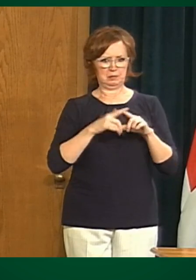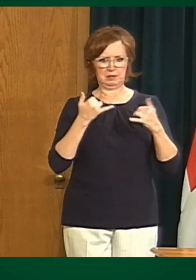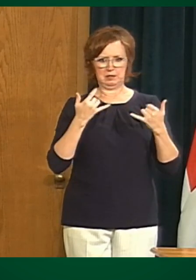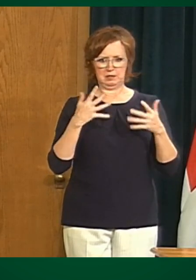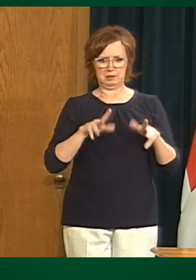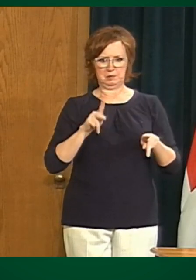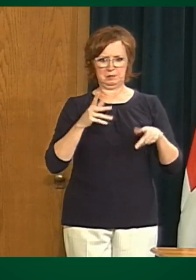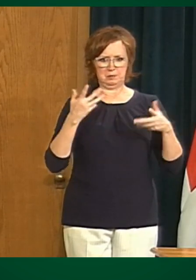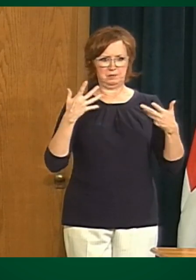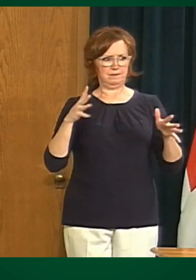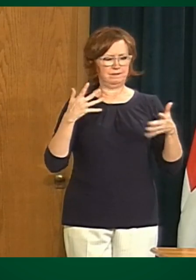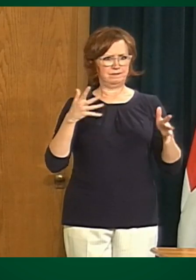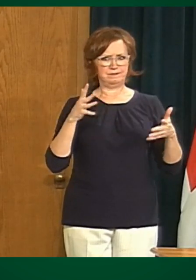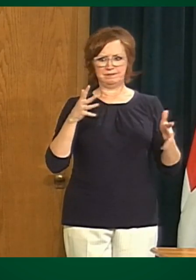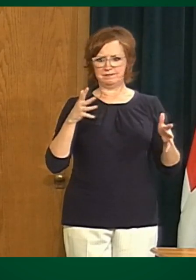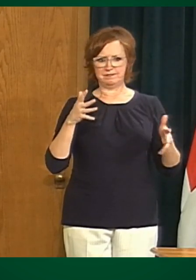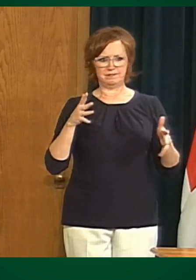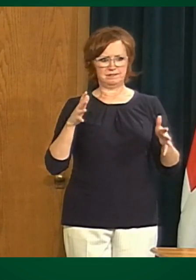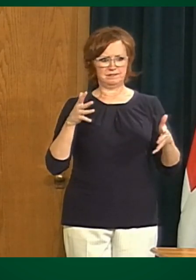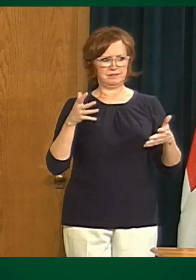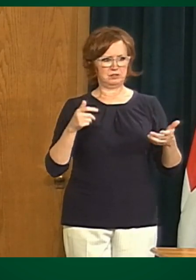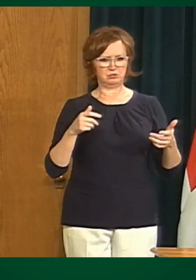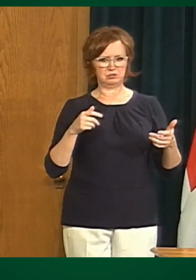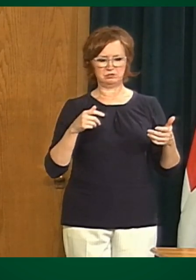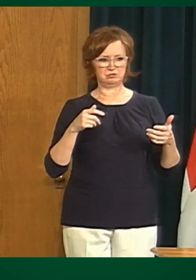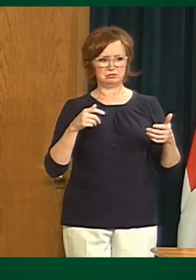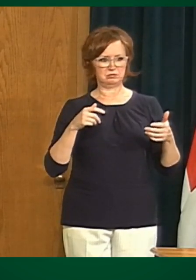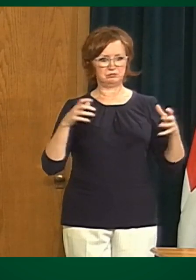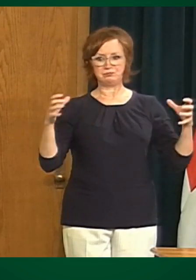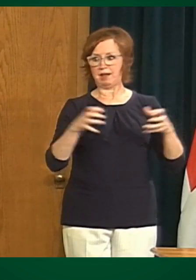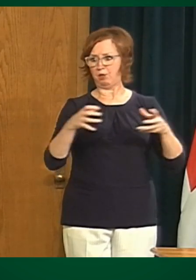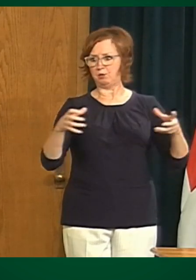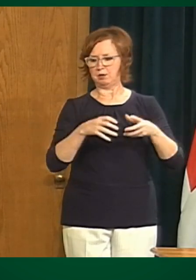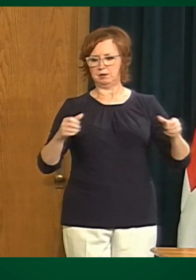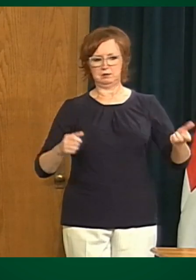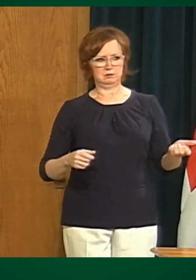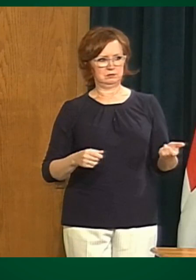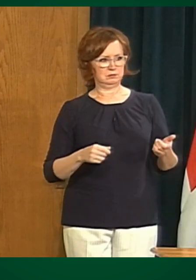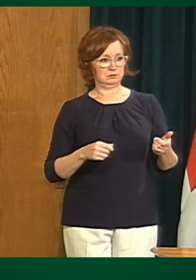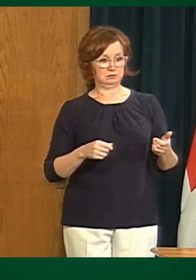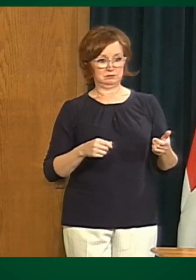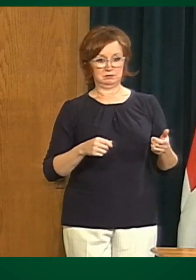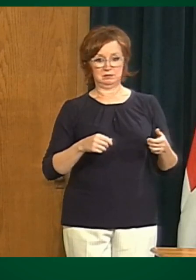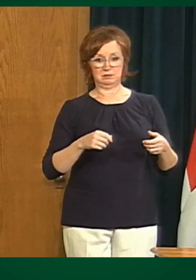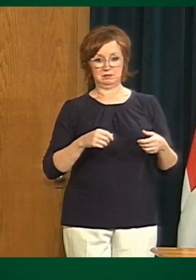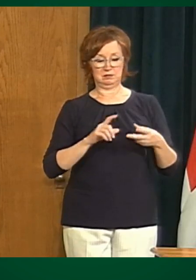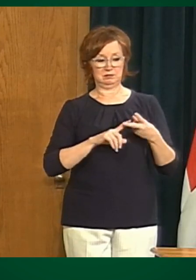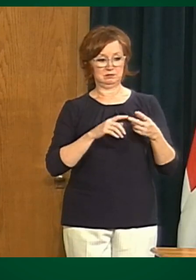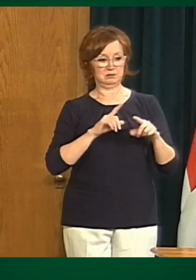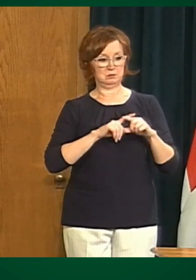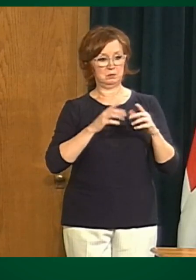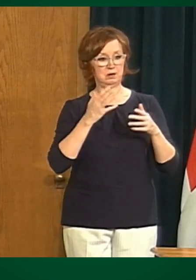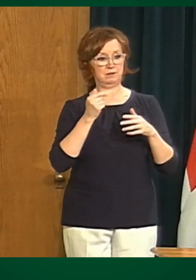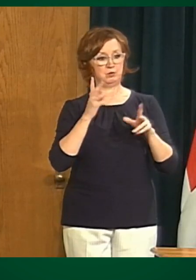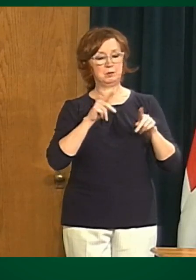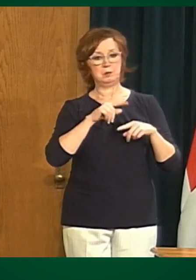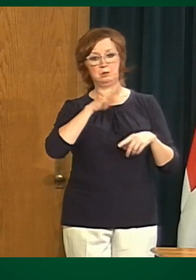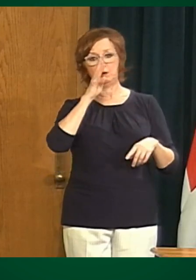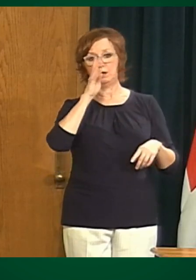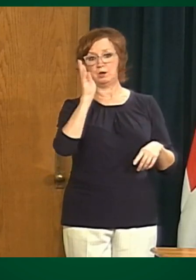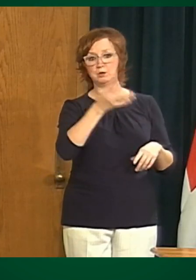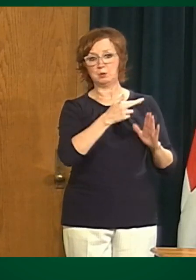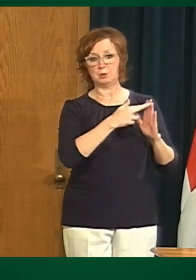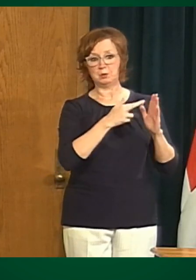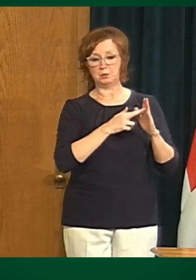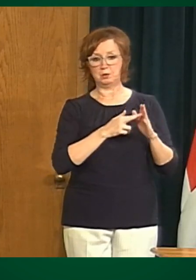just listen and respect the public health advice that you're still going to be given as these restrictions start to get clawed back?